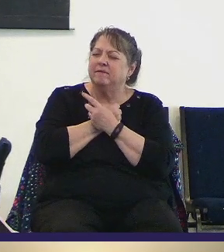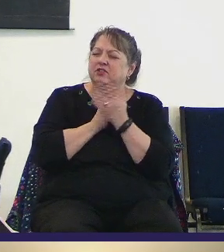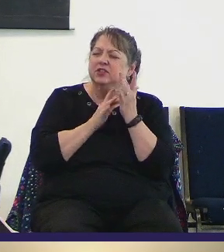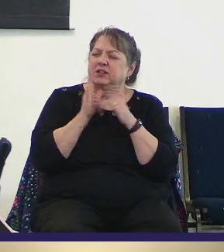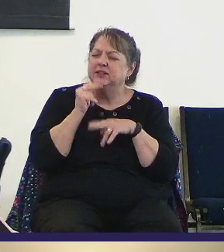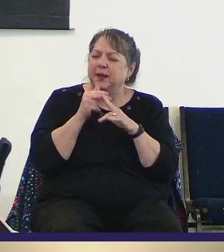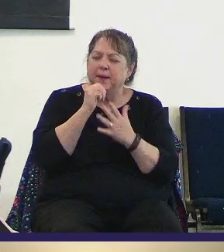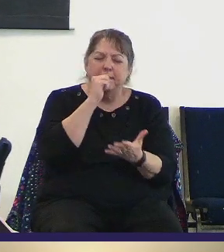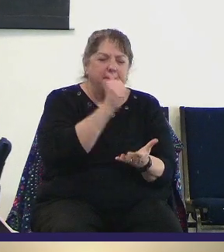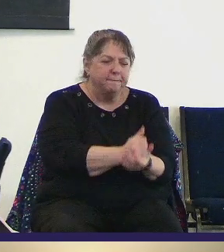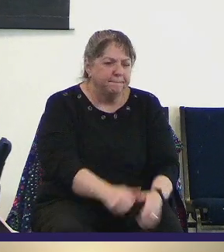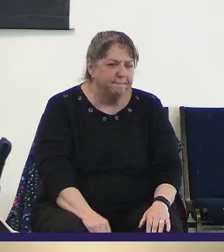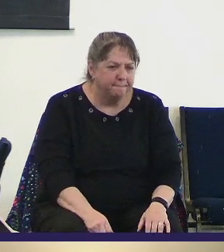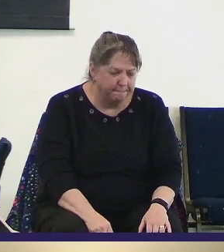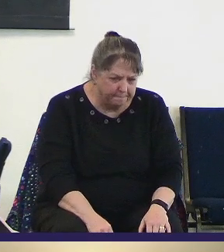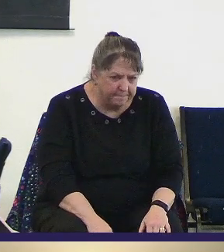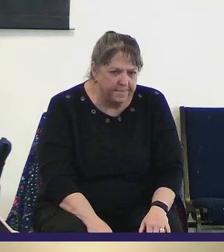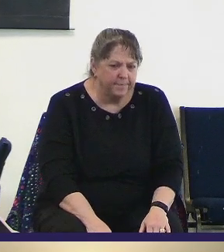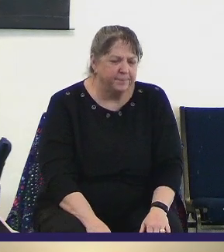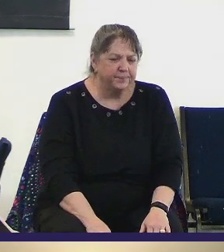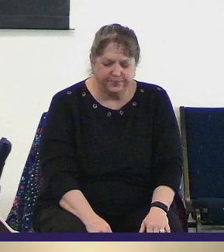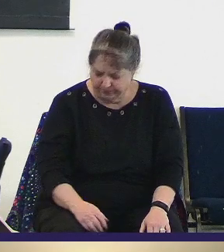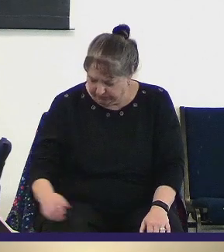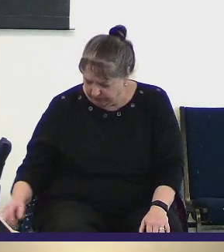you. Amen.